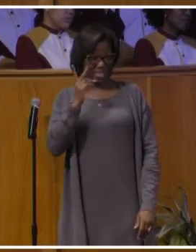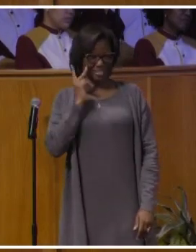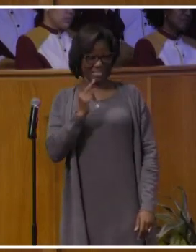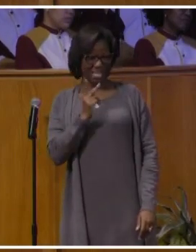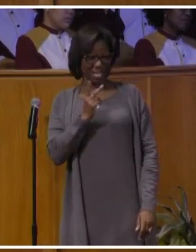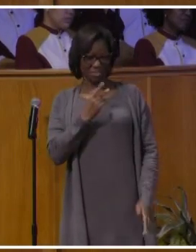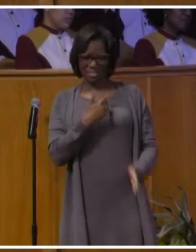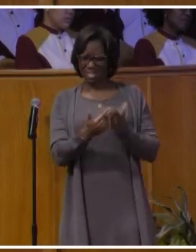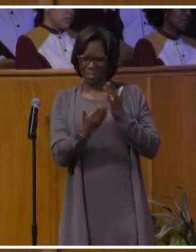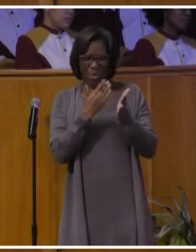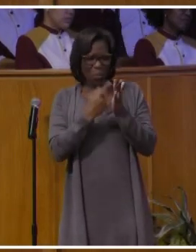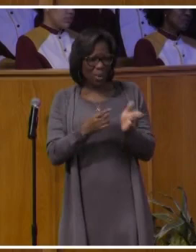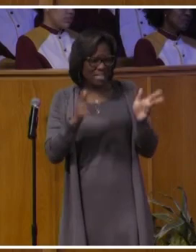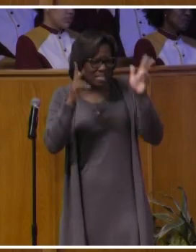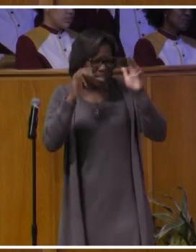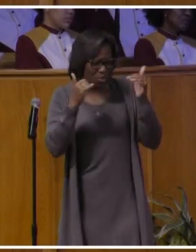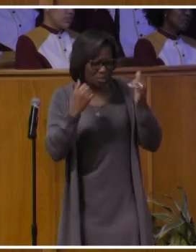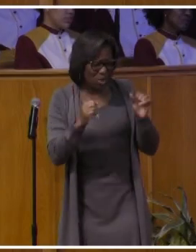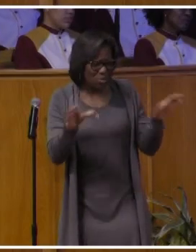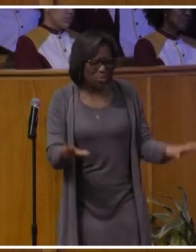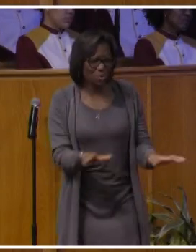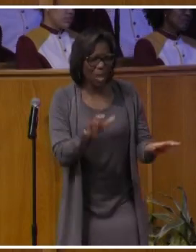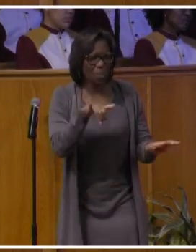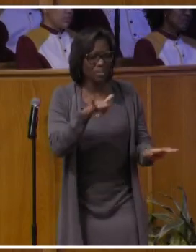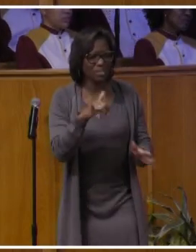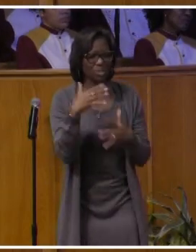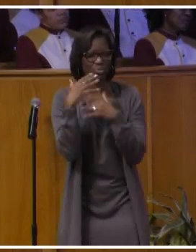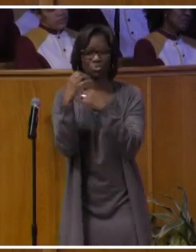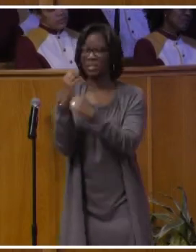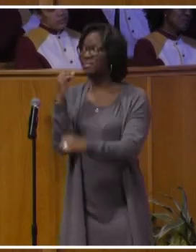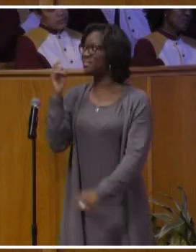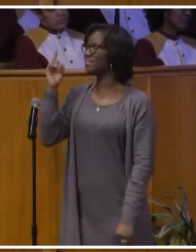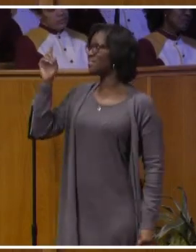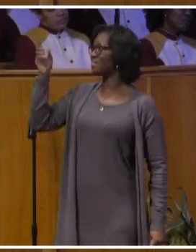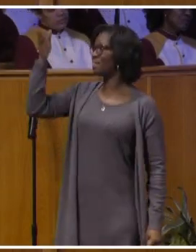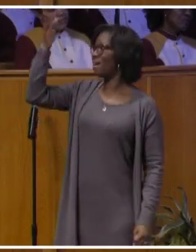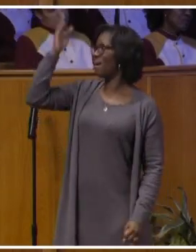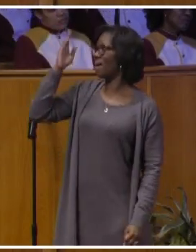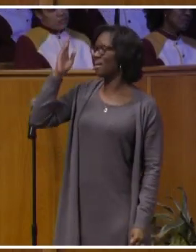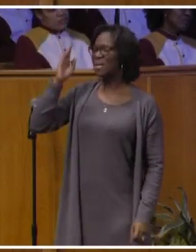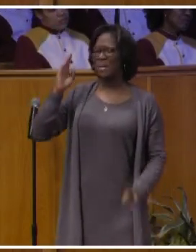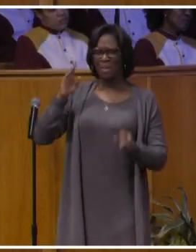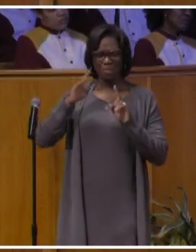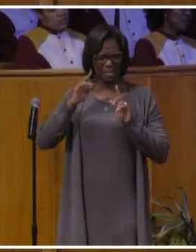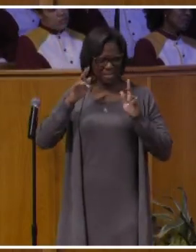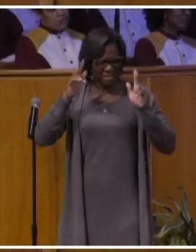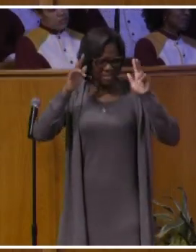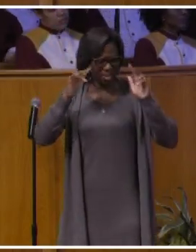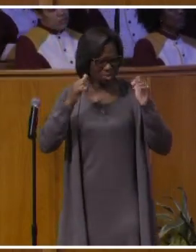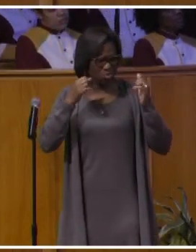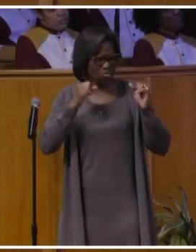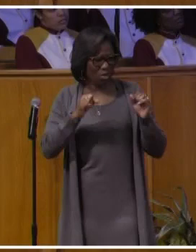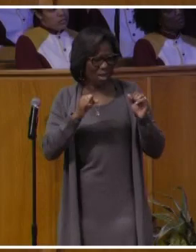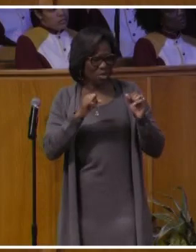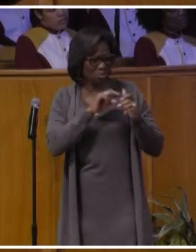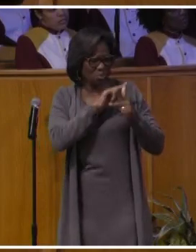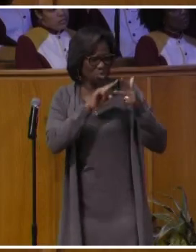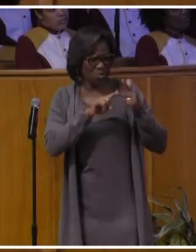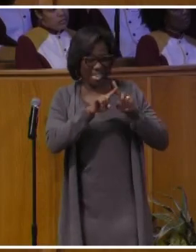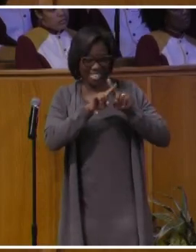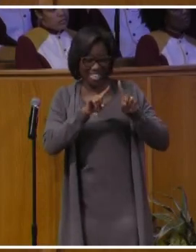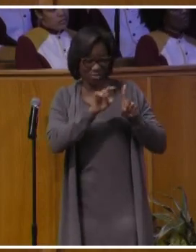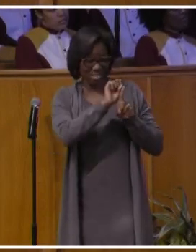matter what Satan does, I'm gonna trust God. And Satan has tried through three